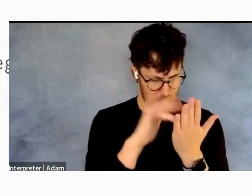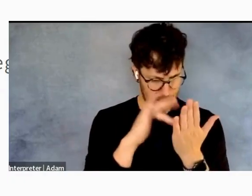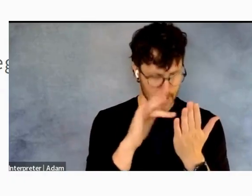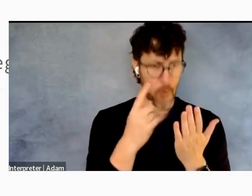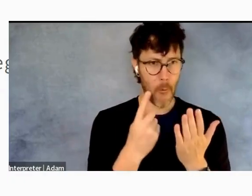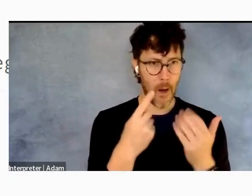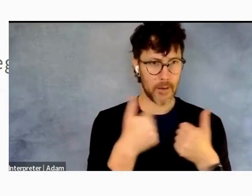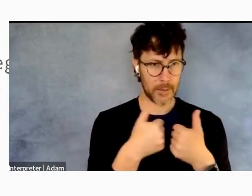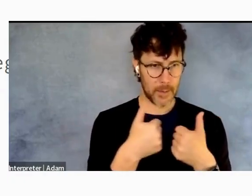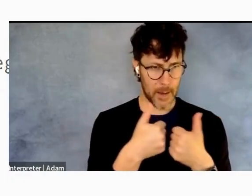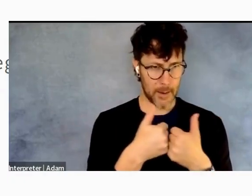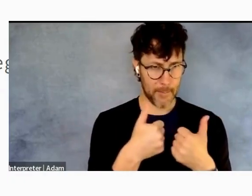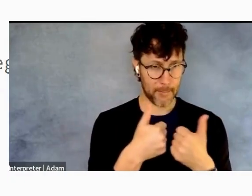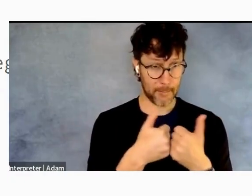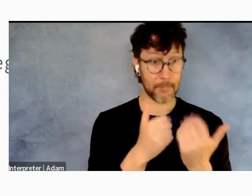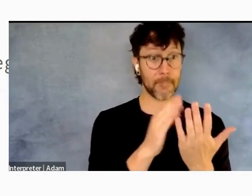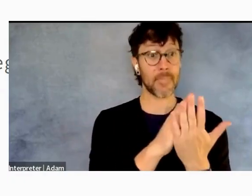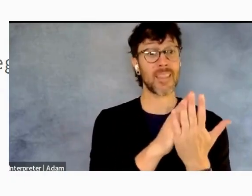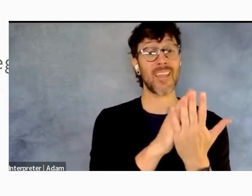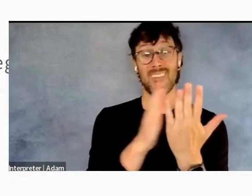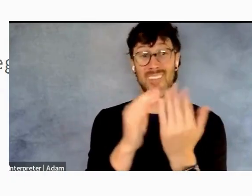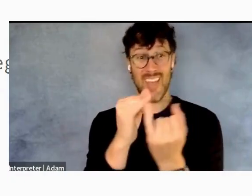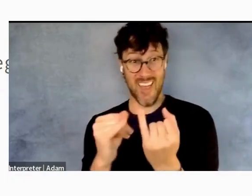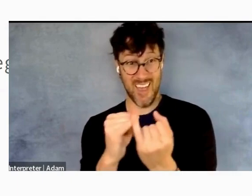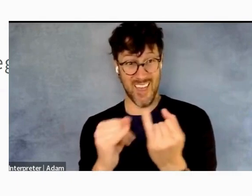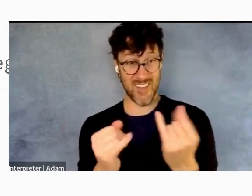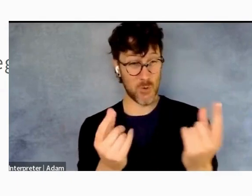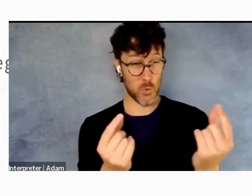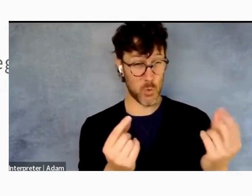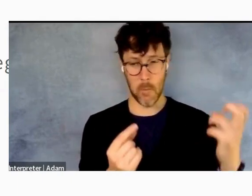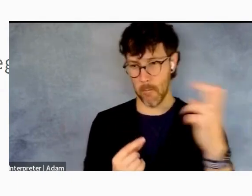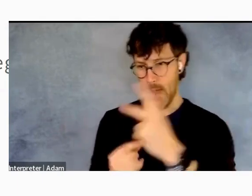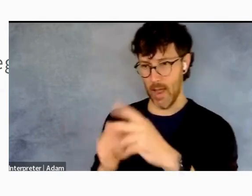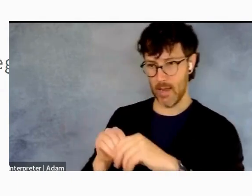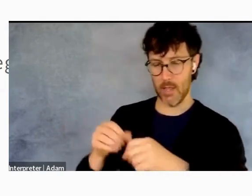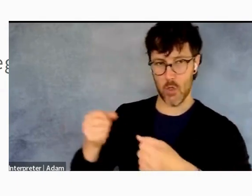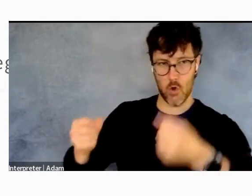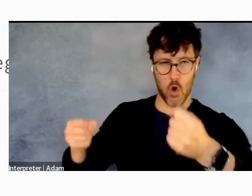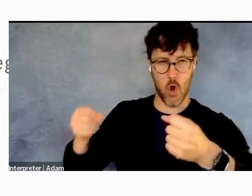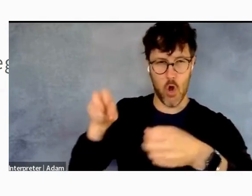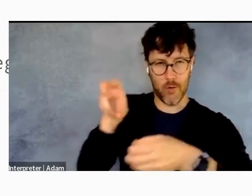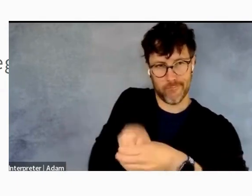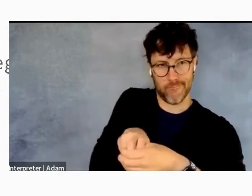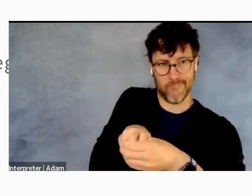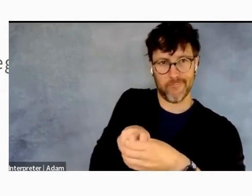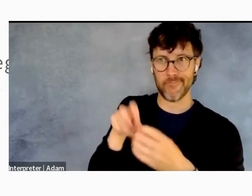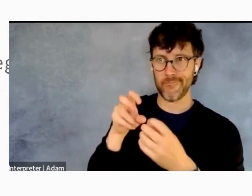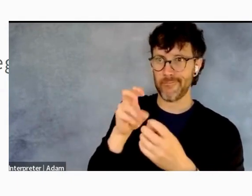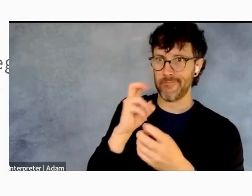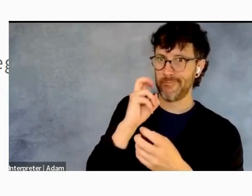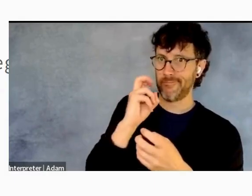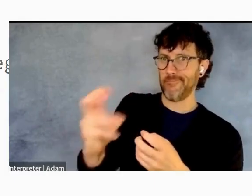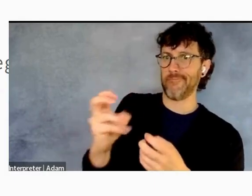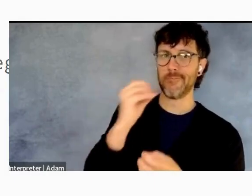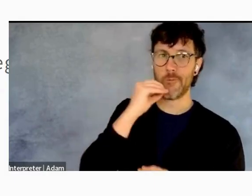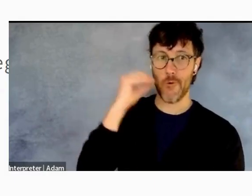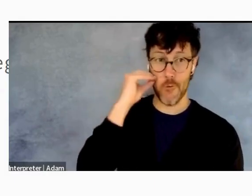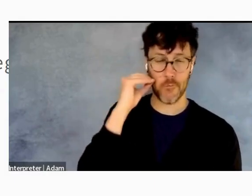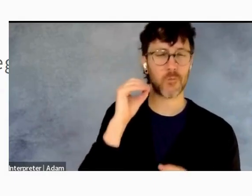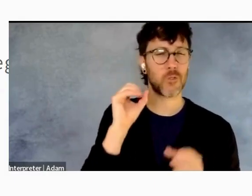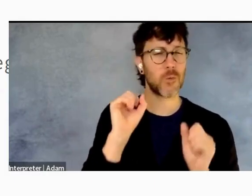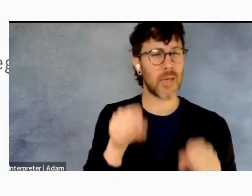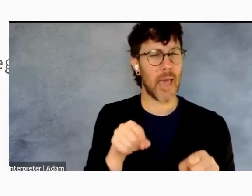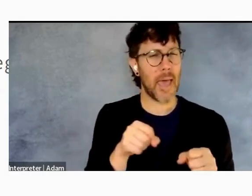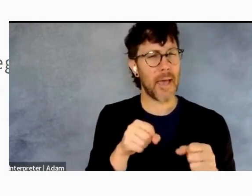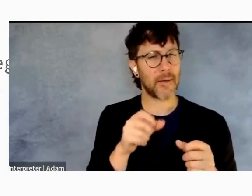end part is that you will go in the car to come home. And you can really personalize it for each of your children. And